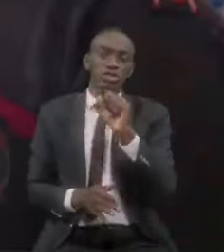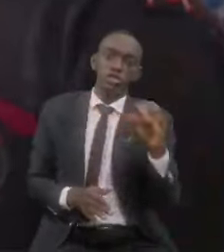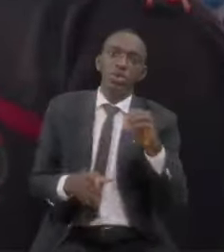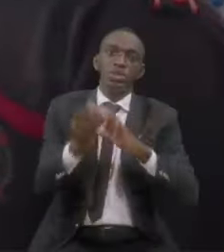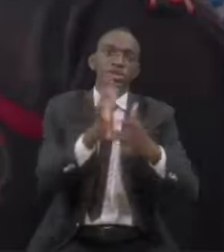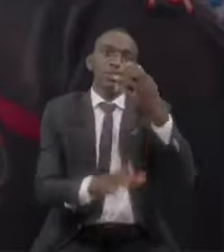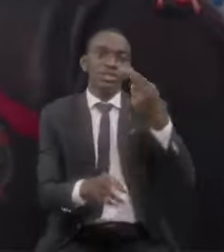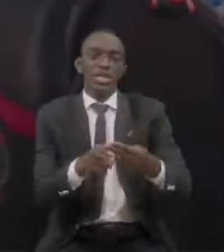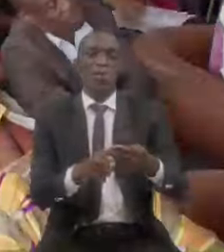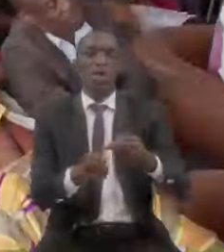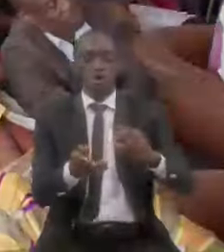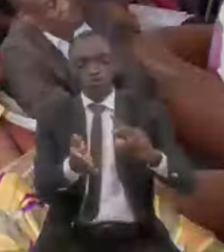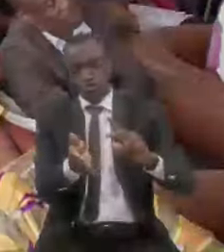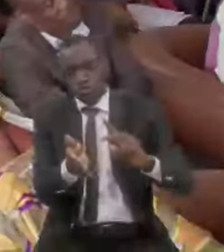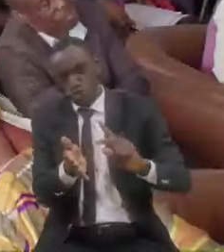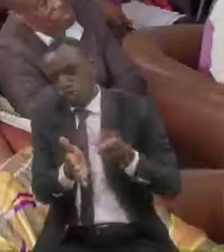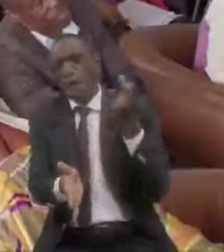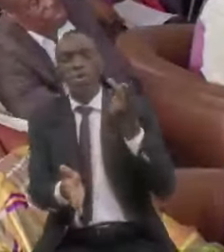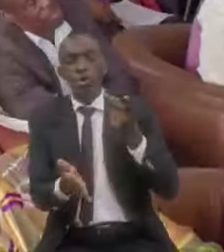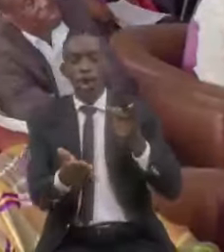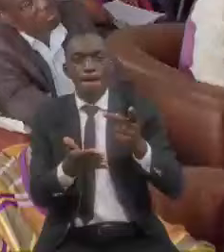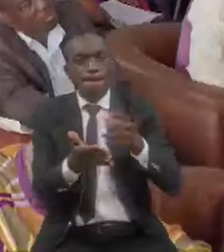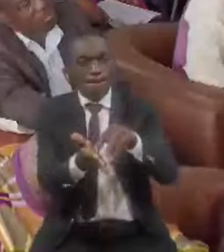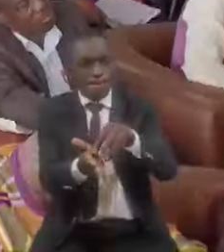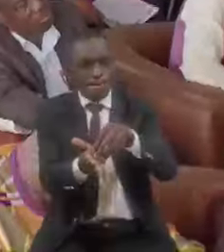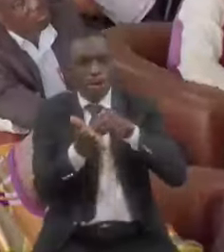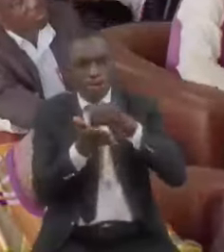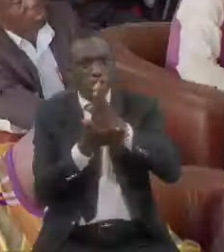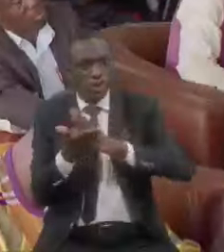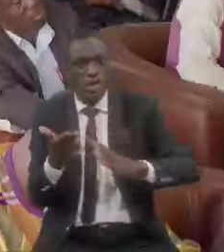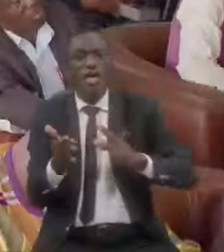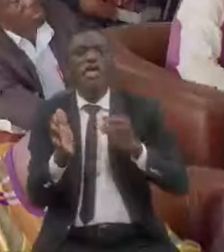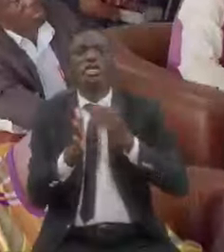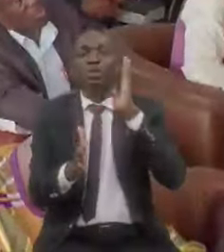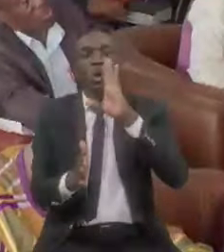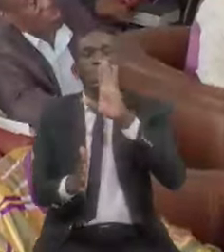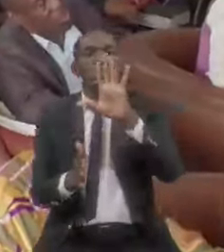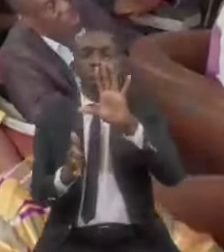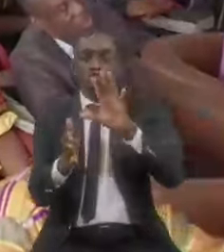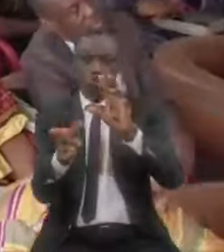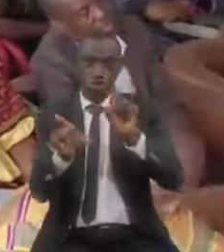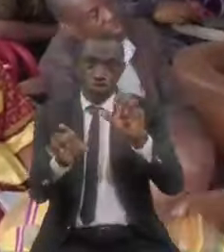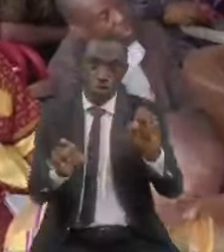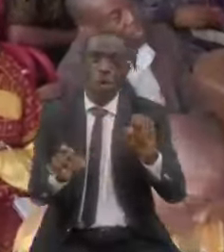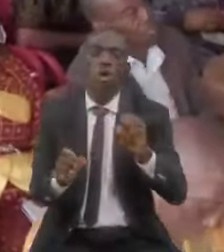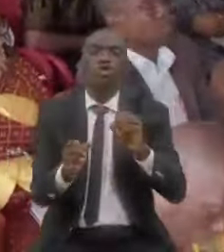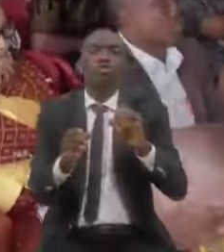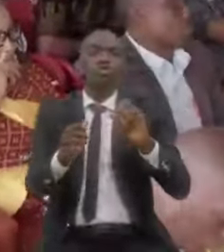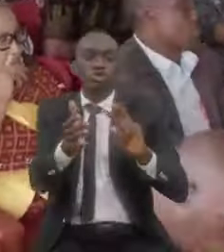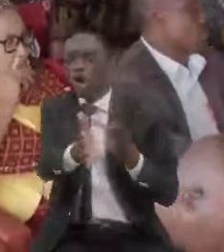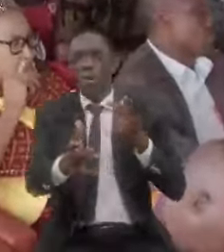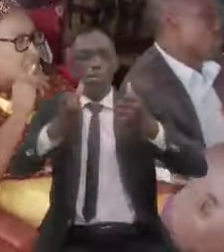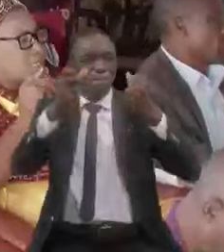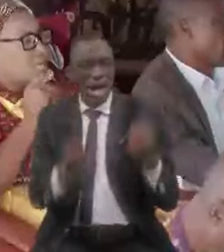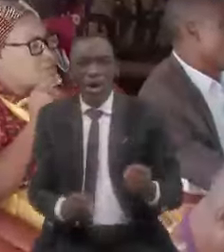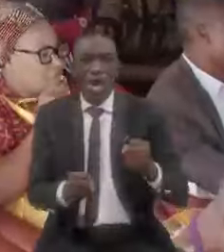Double portion, it will be so. Double power, it will be so. Double